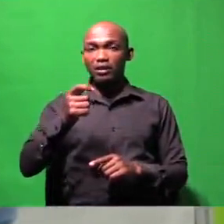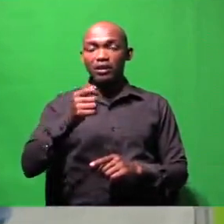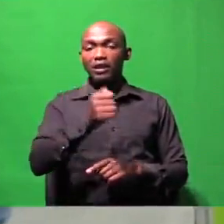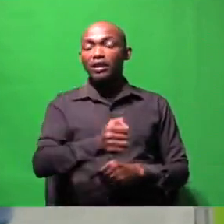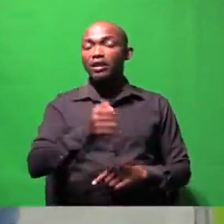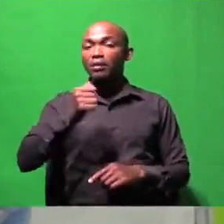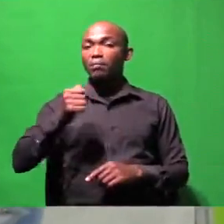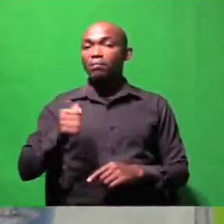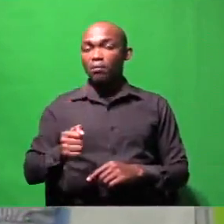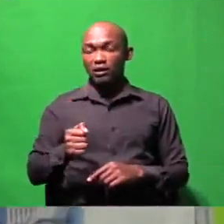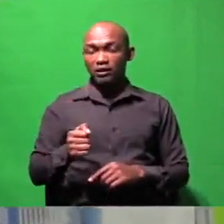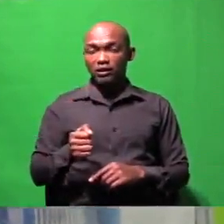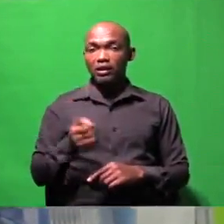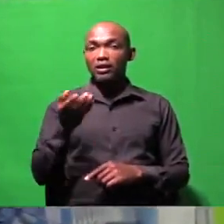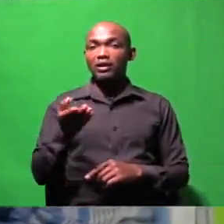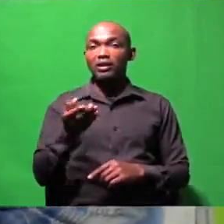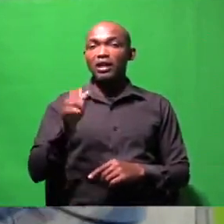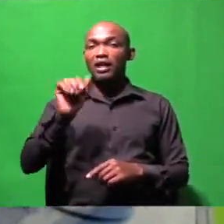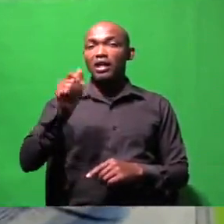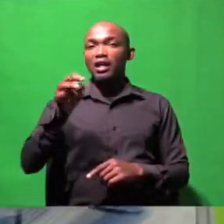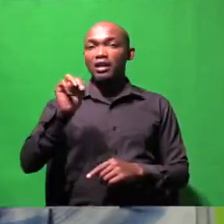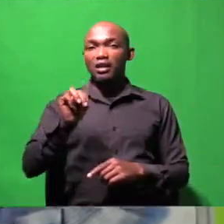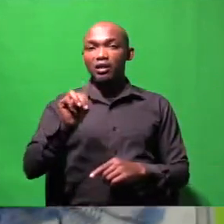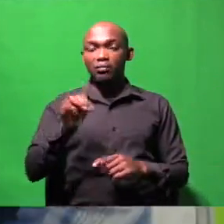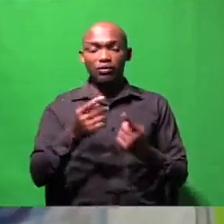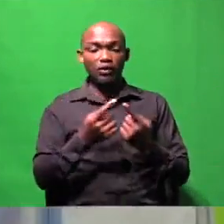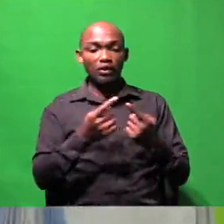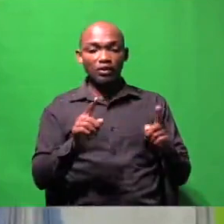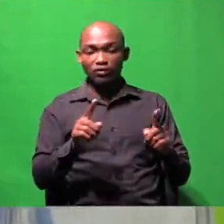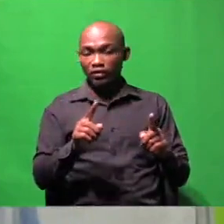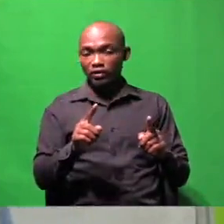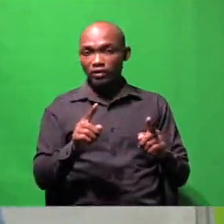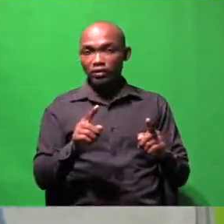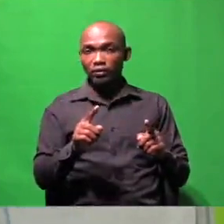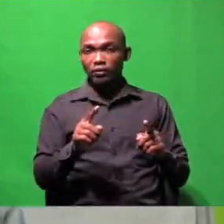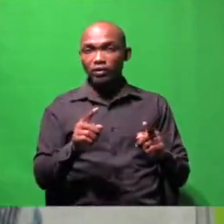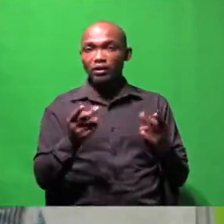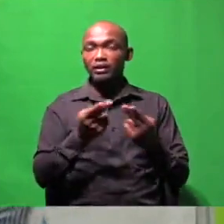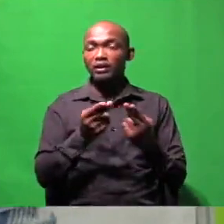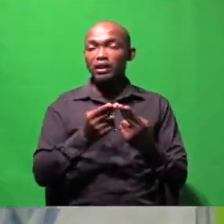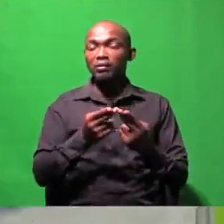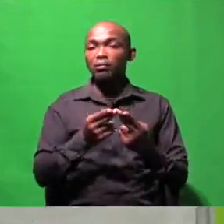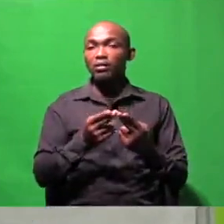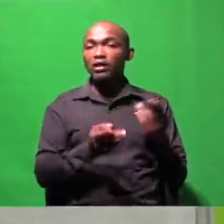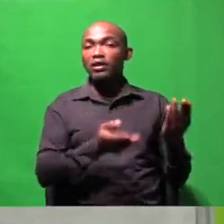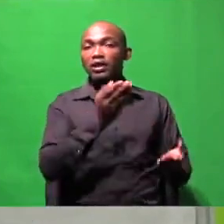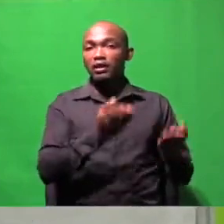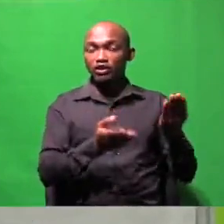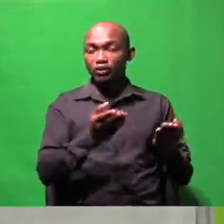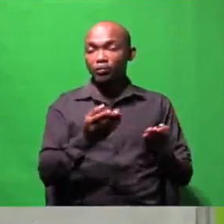This one says atom of different elements may combine in a simple ratio. I repeat, this